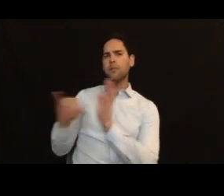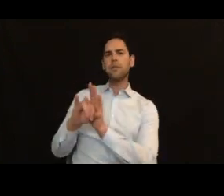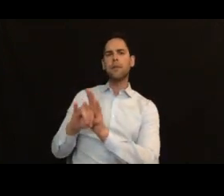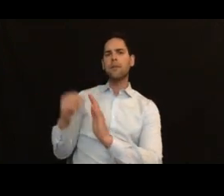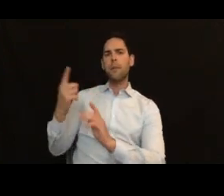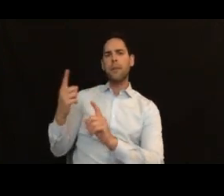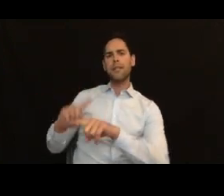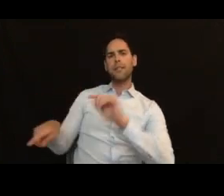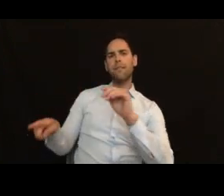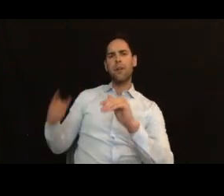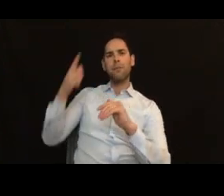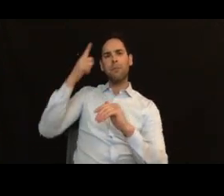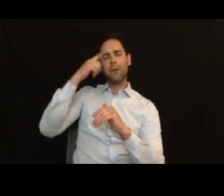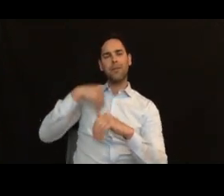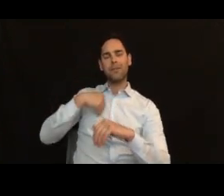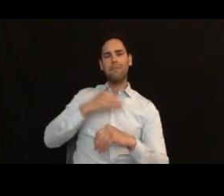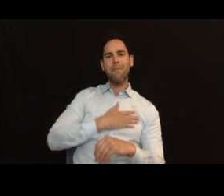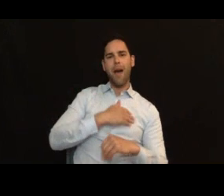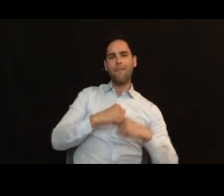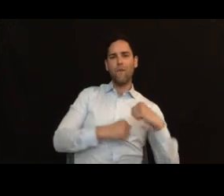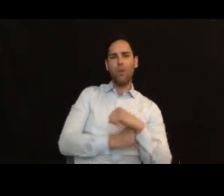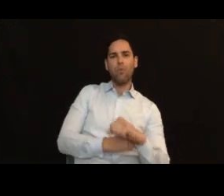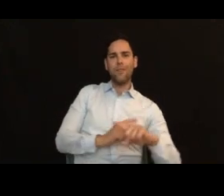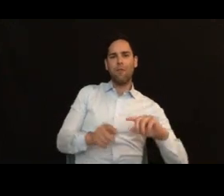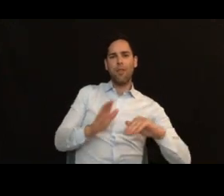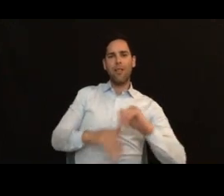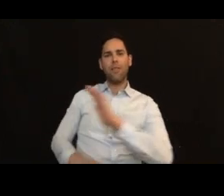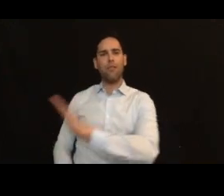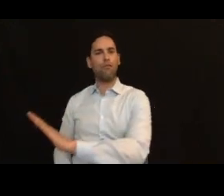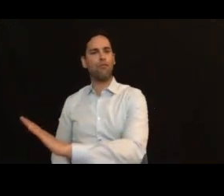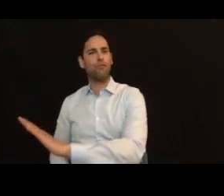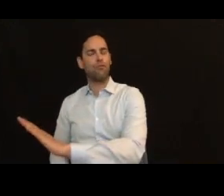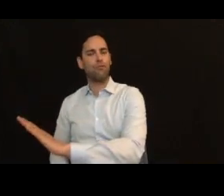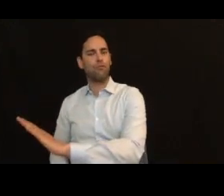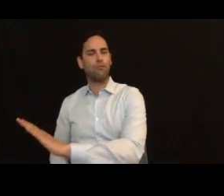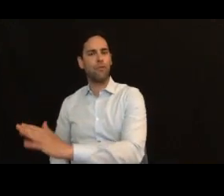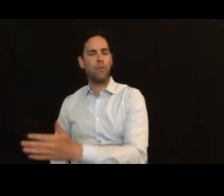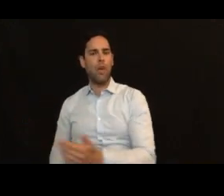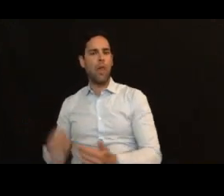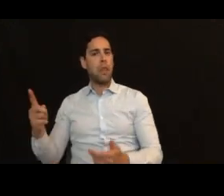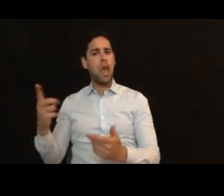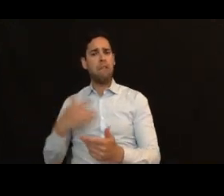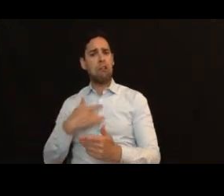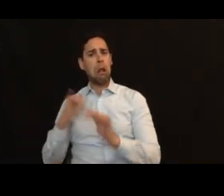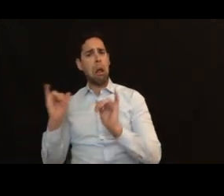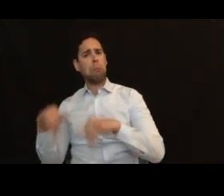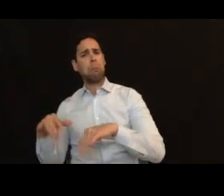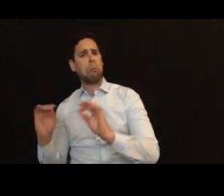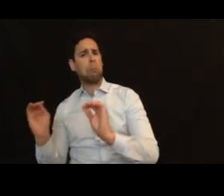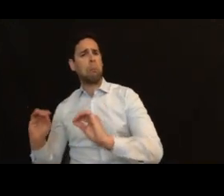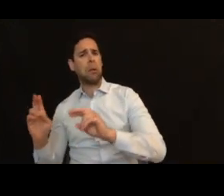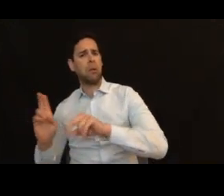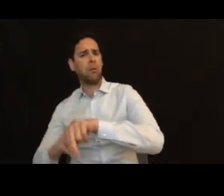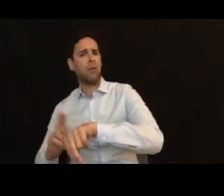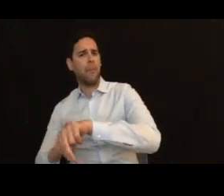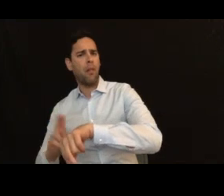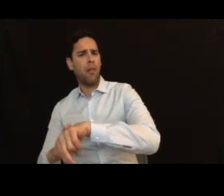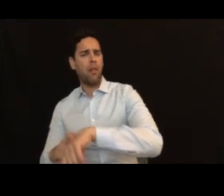own epistemological framework that might not register as noteworthy to members in the community.